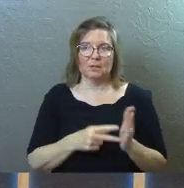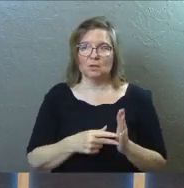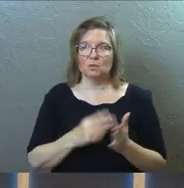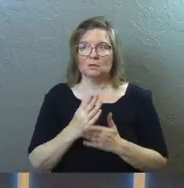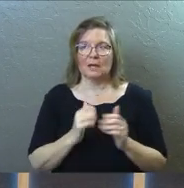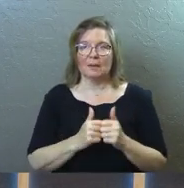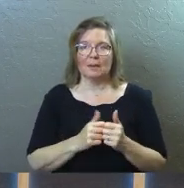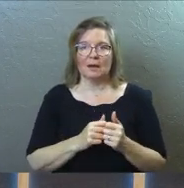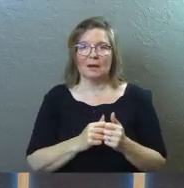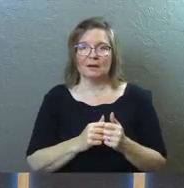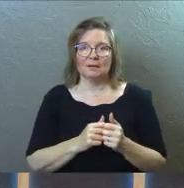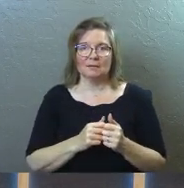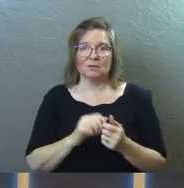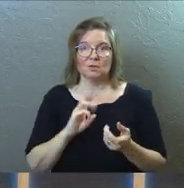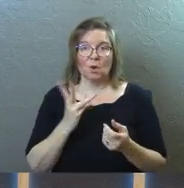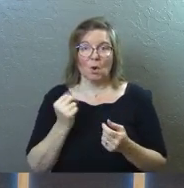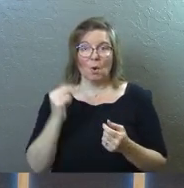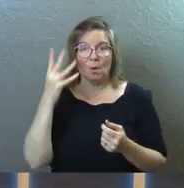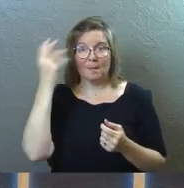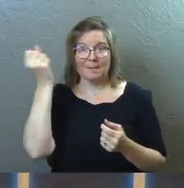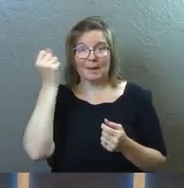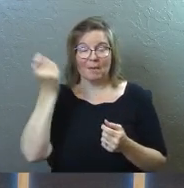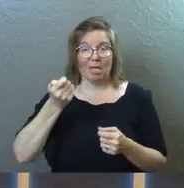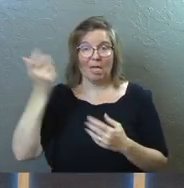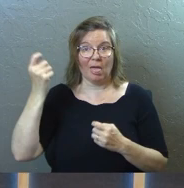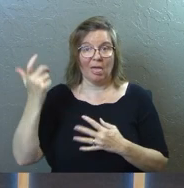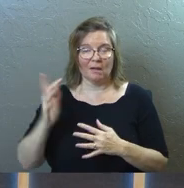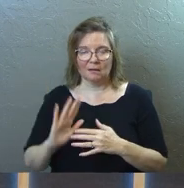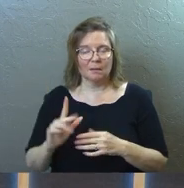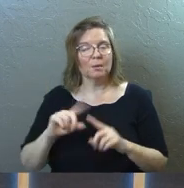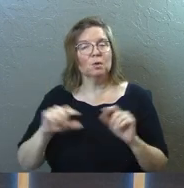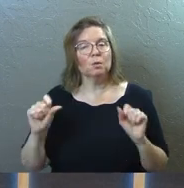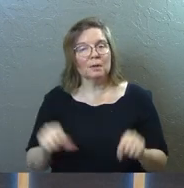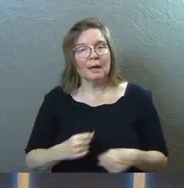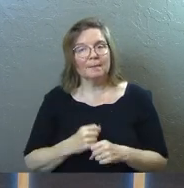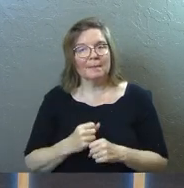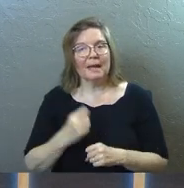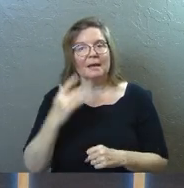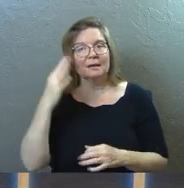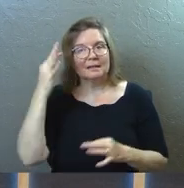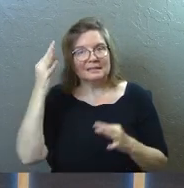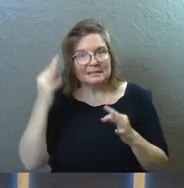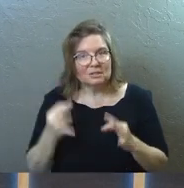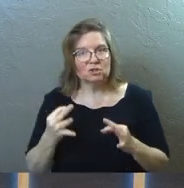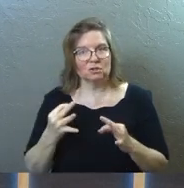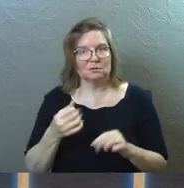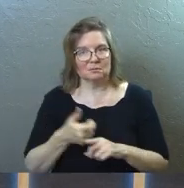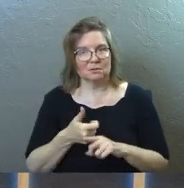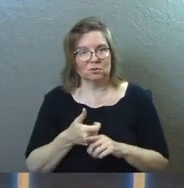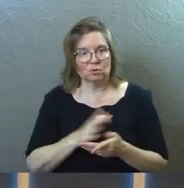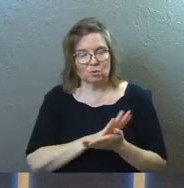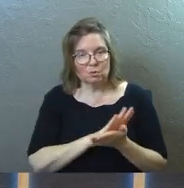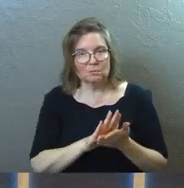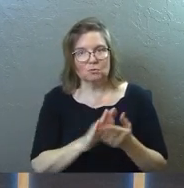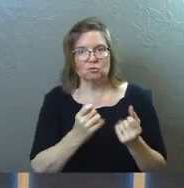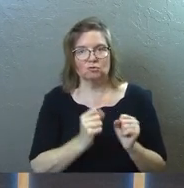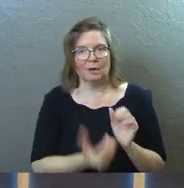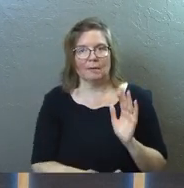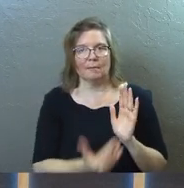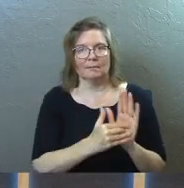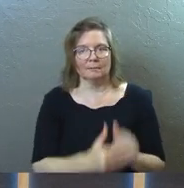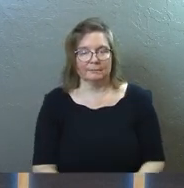you can somehow manipulate your own memory banks. I know that. But you can make a conscious decision to give them a clean slate.